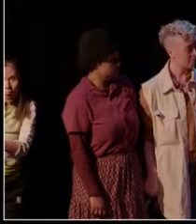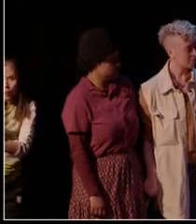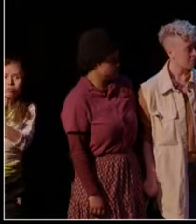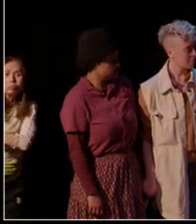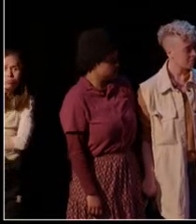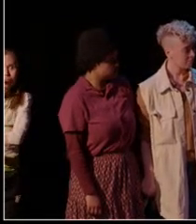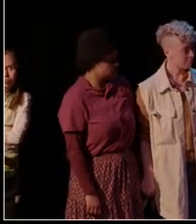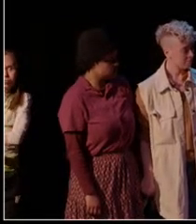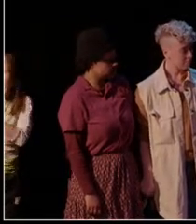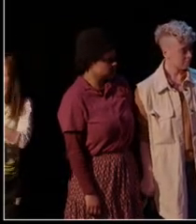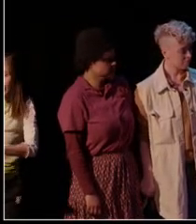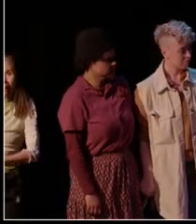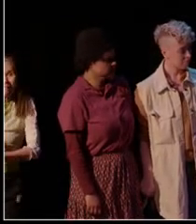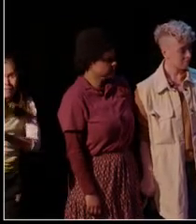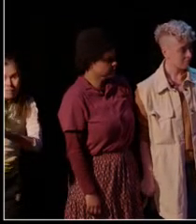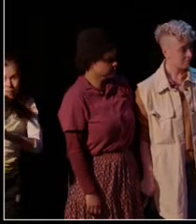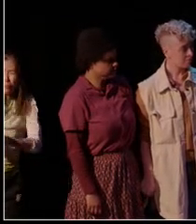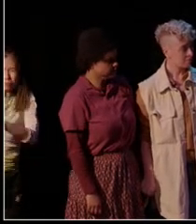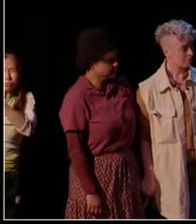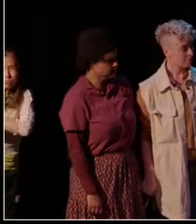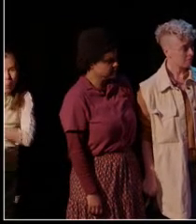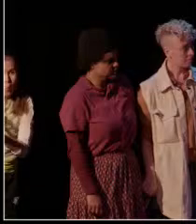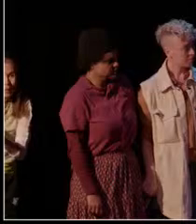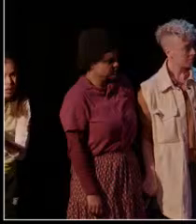brother and reminisce about the times we've had.